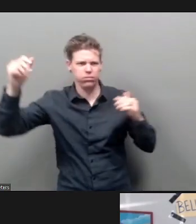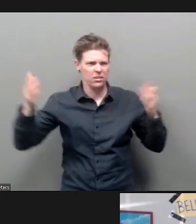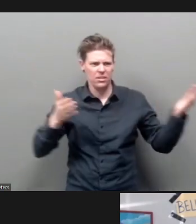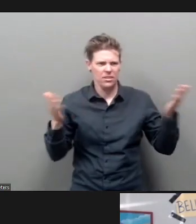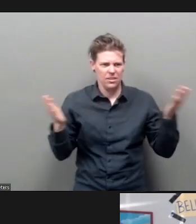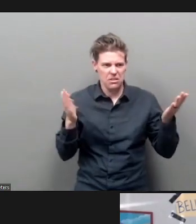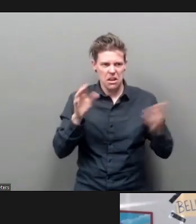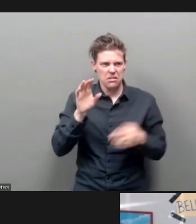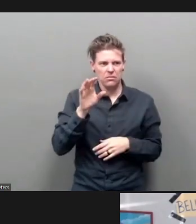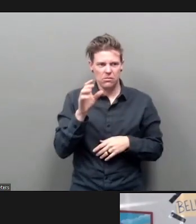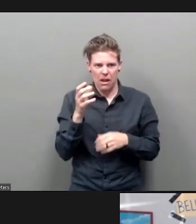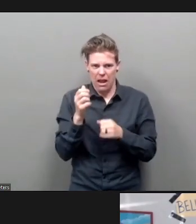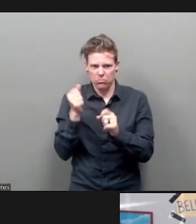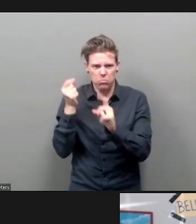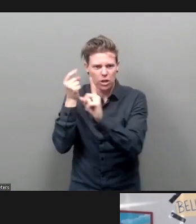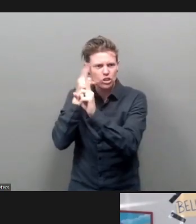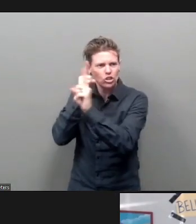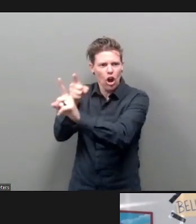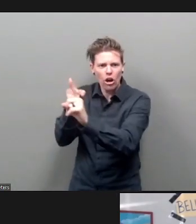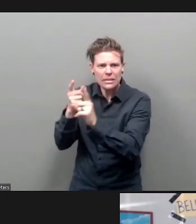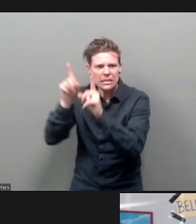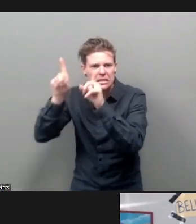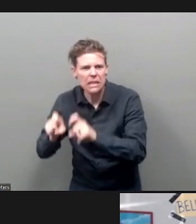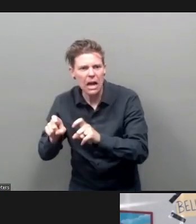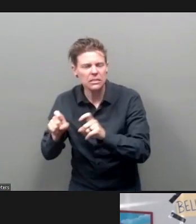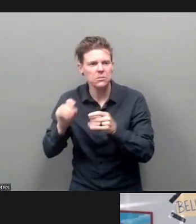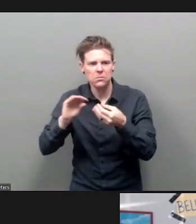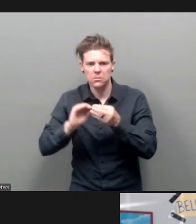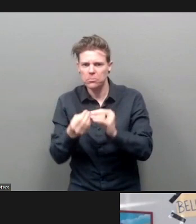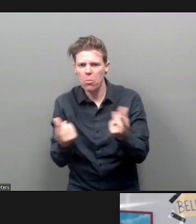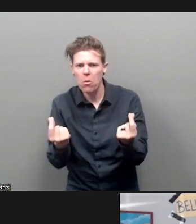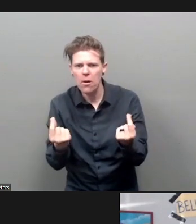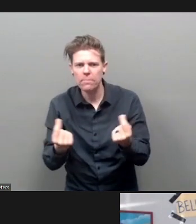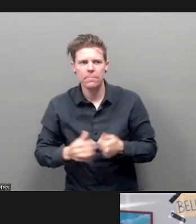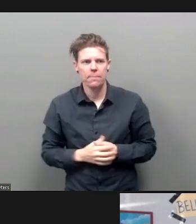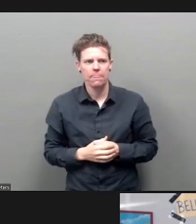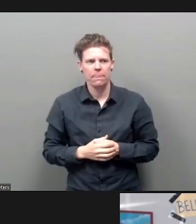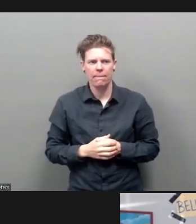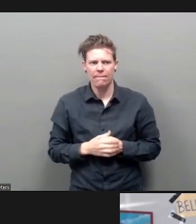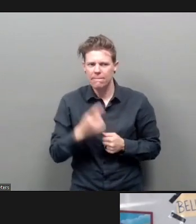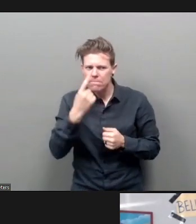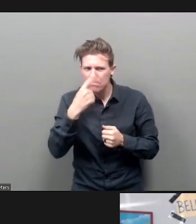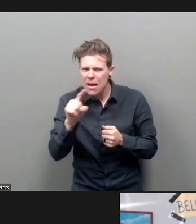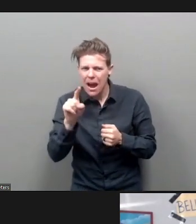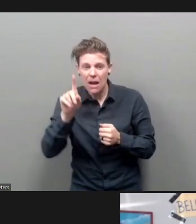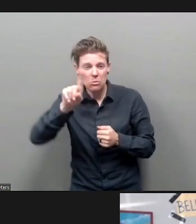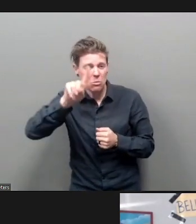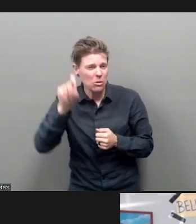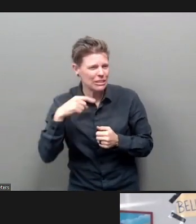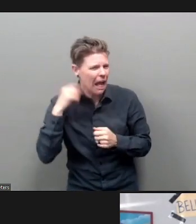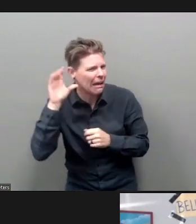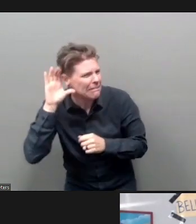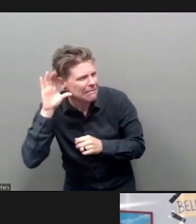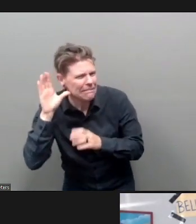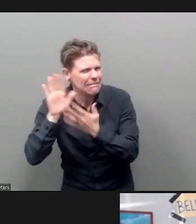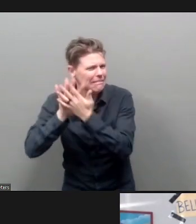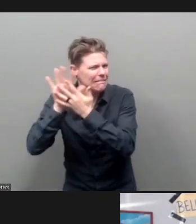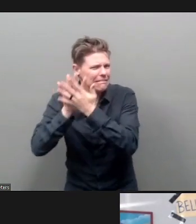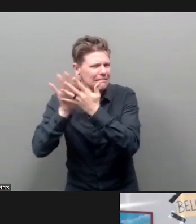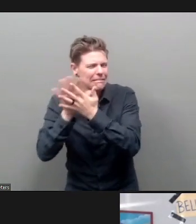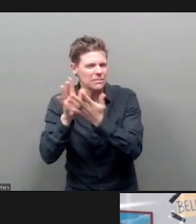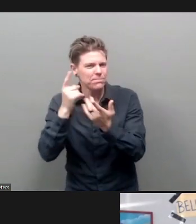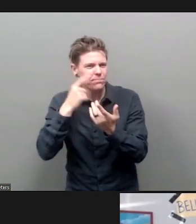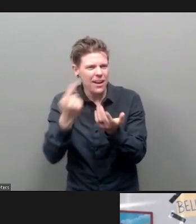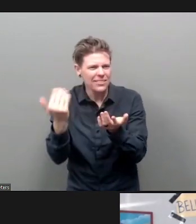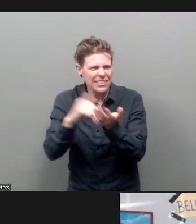Thanks so much. Yeah, thanks, Julia. Can you repeat? You cut out right at the crucial words of your first question. It was something about if you have 2 tests at